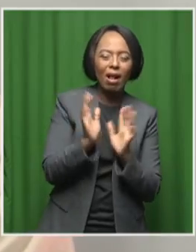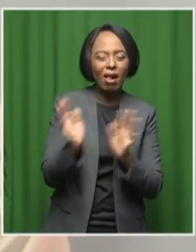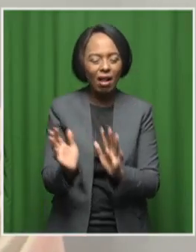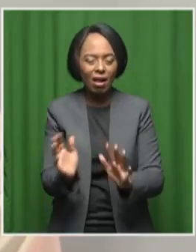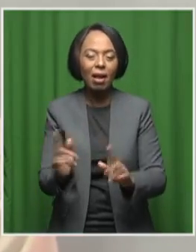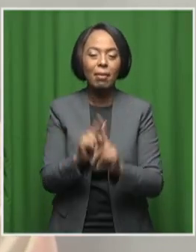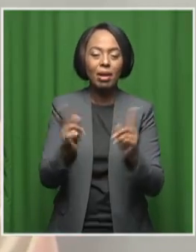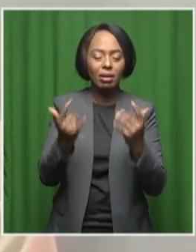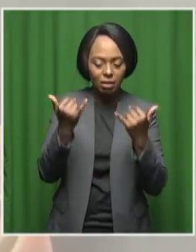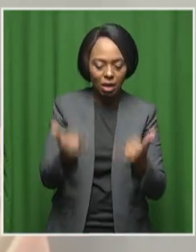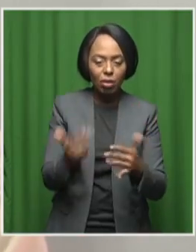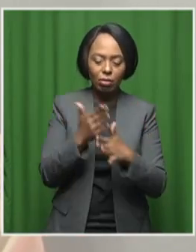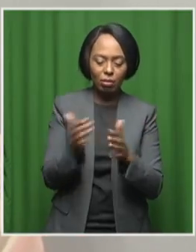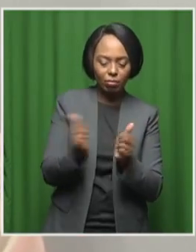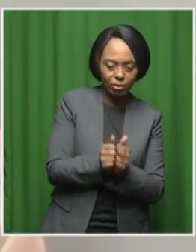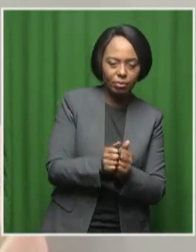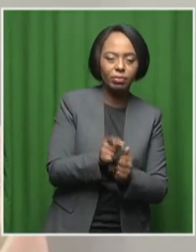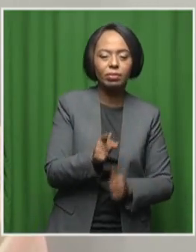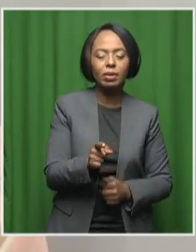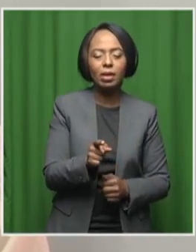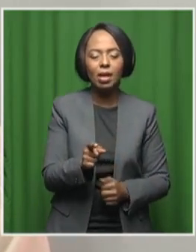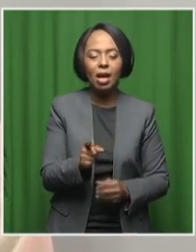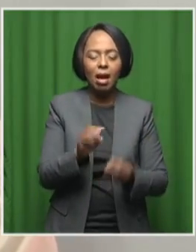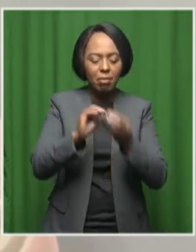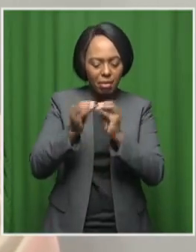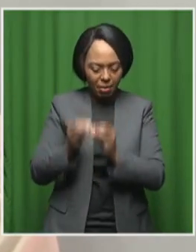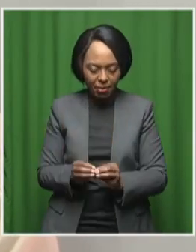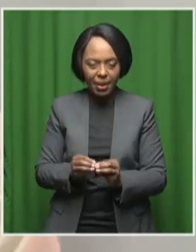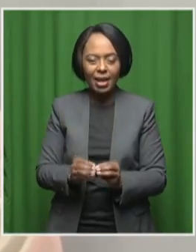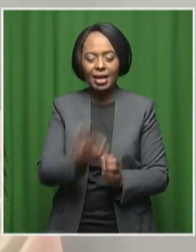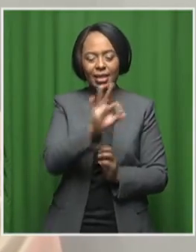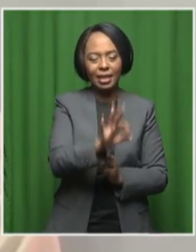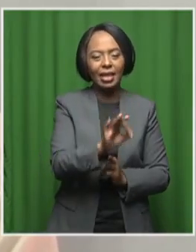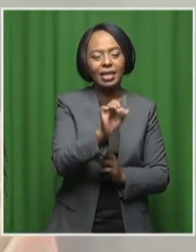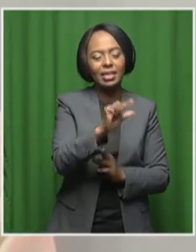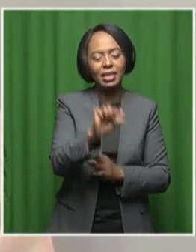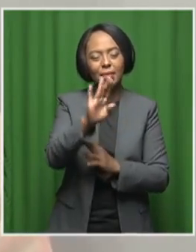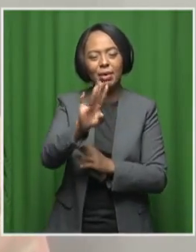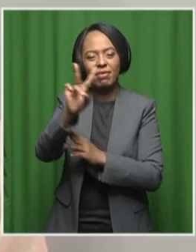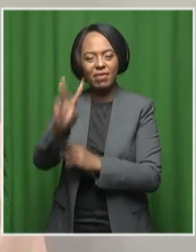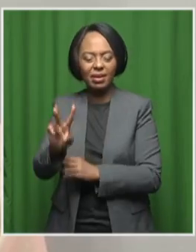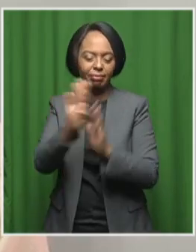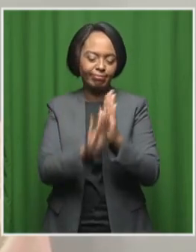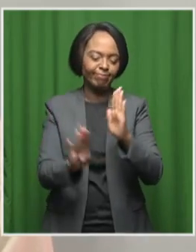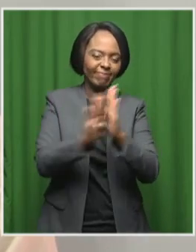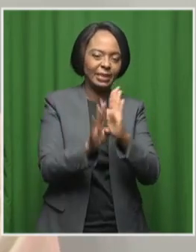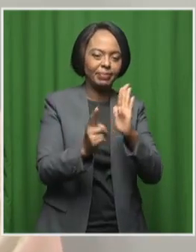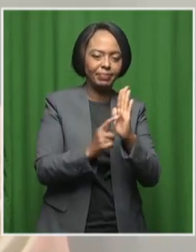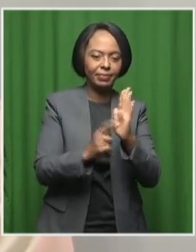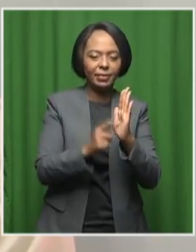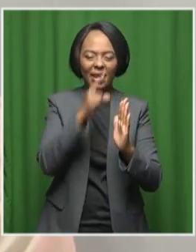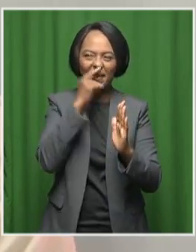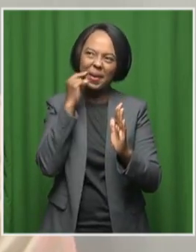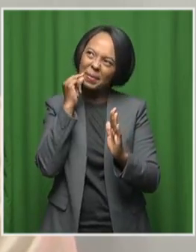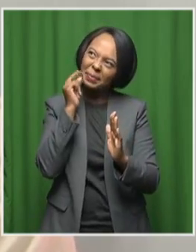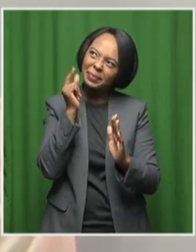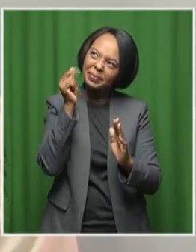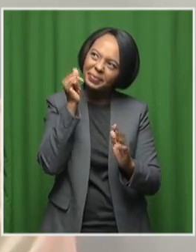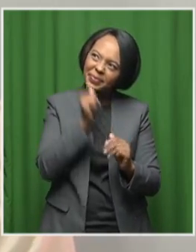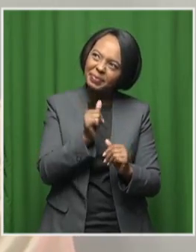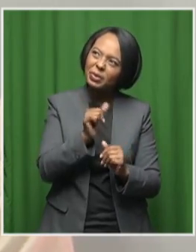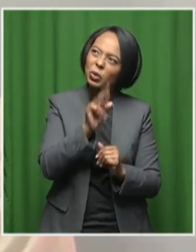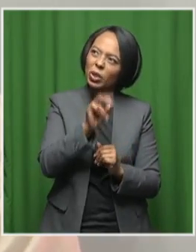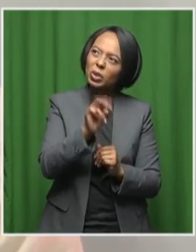increased, and the most recent amendment, the 3 GBV bills as they're called, which was I think 2022